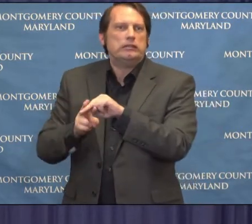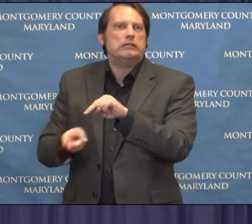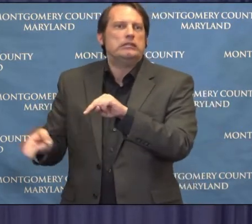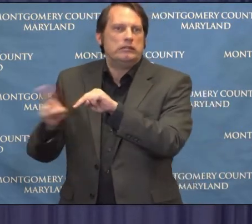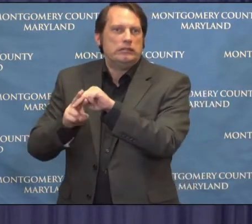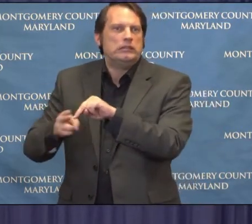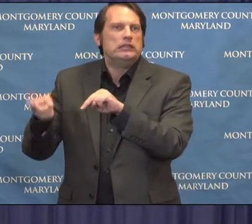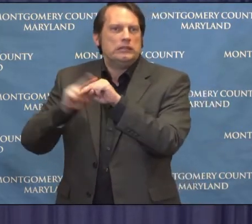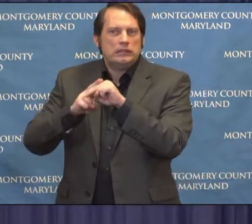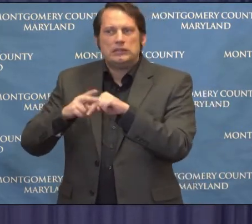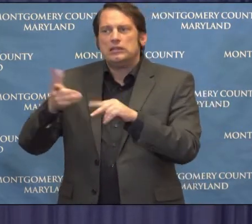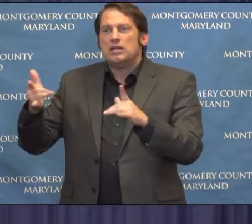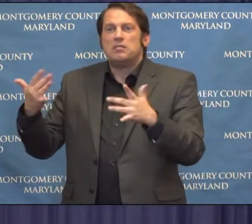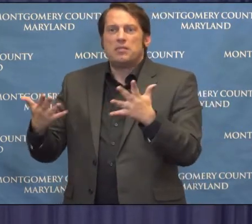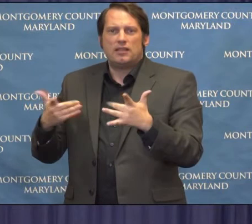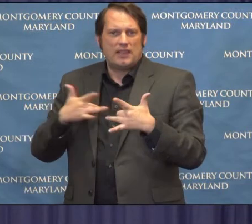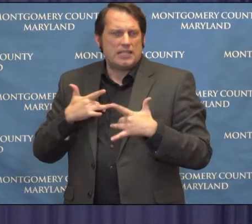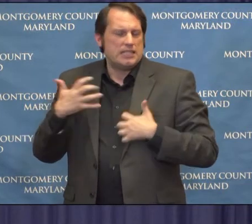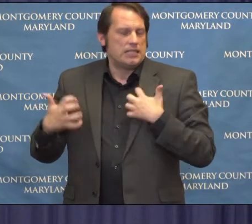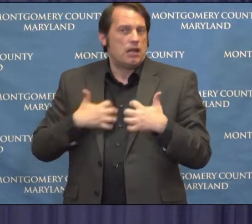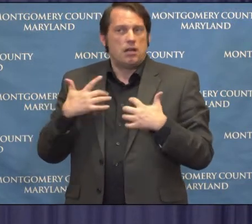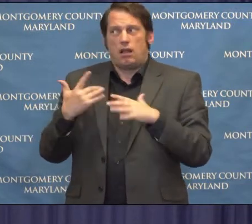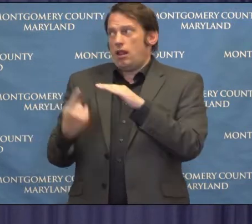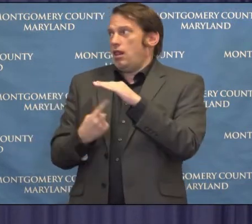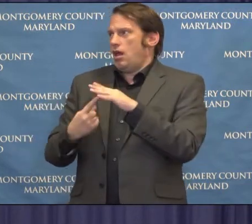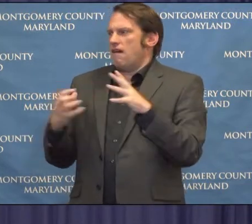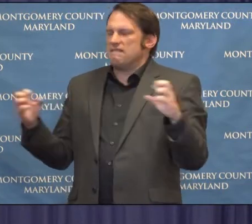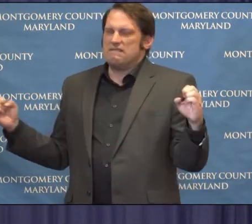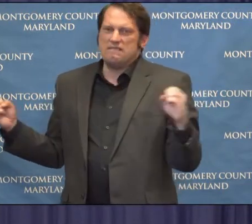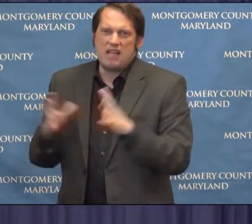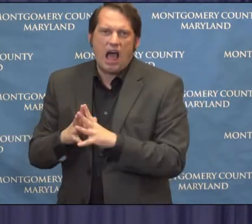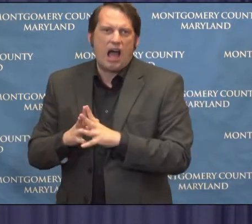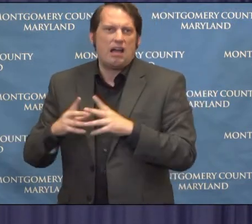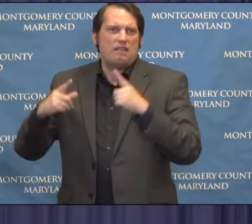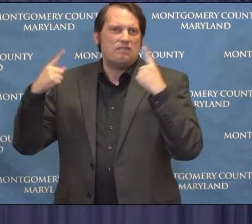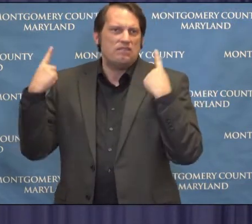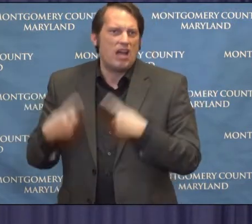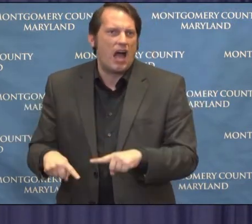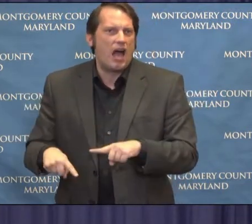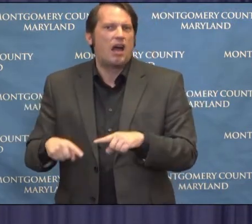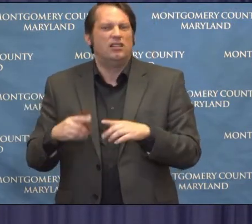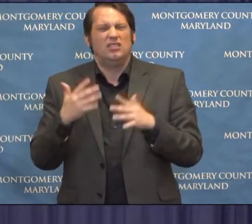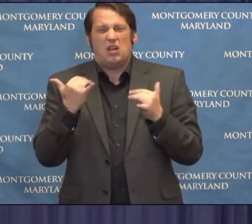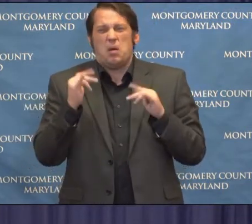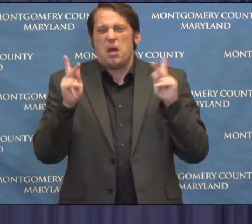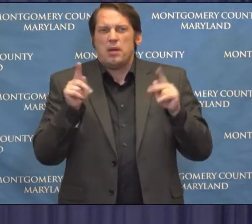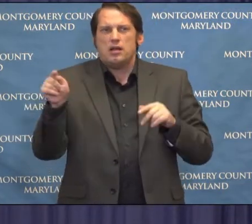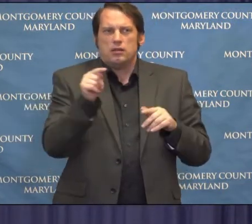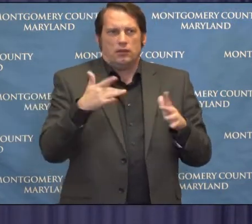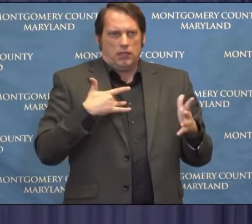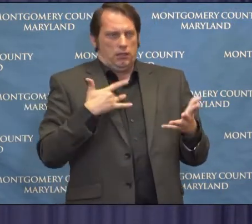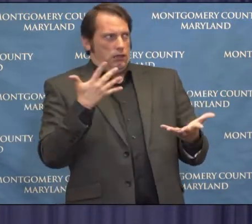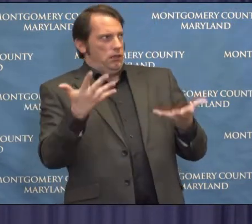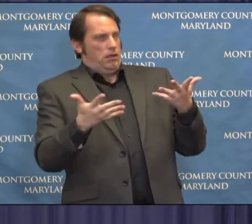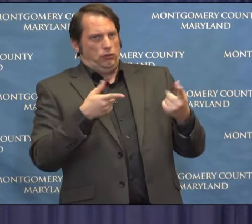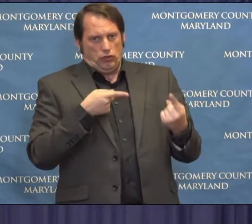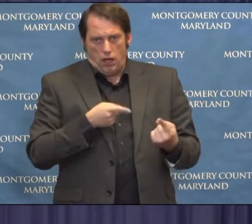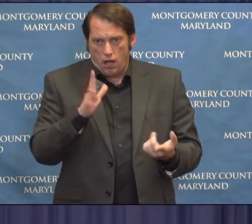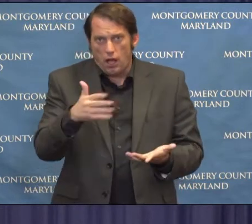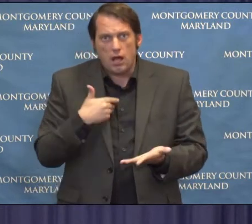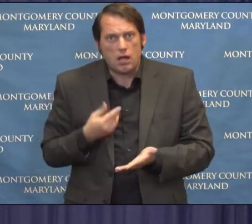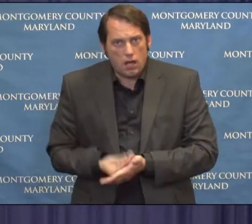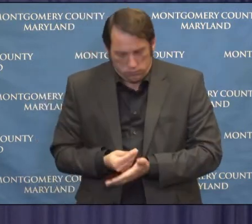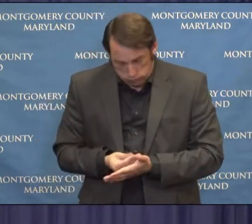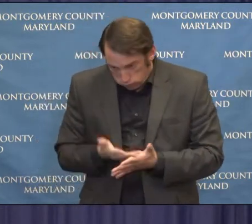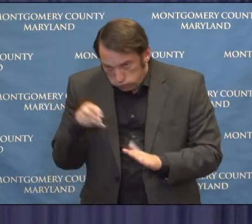that folks are going through some difficult times, particularly as it relates to the economy, and that's understandable. But we